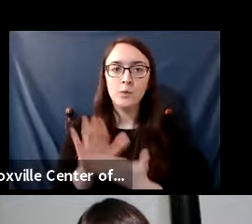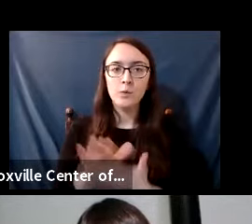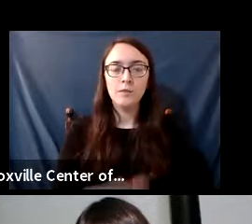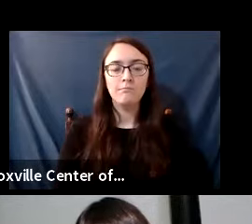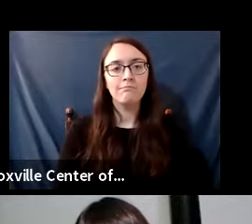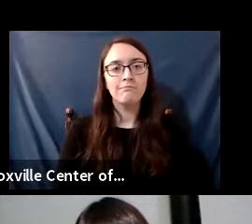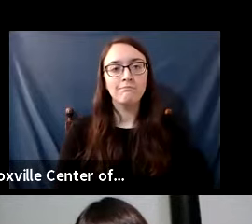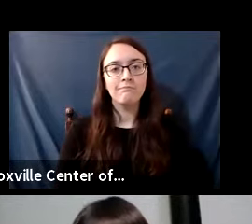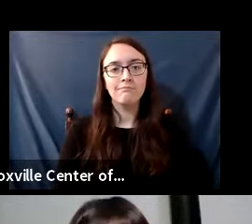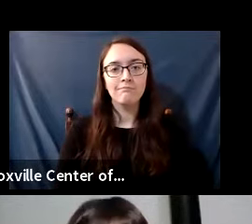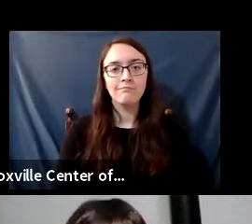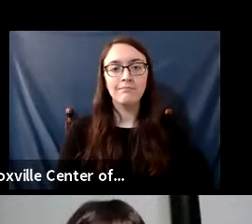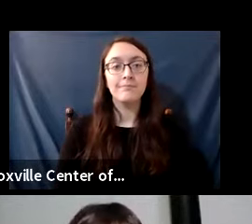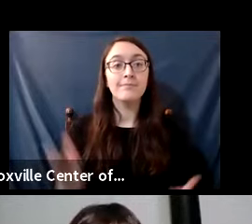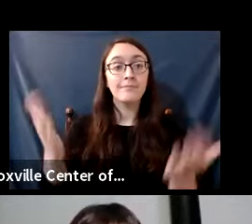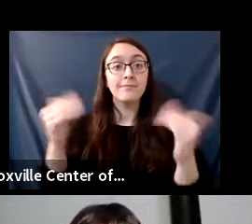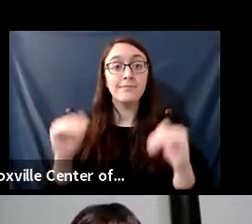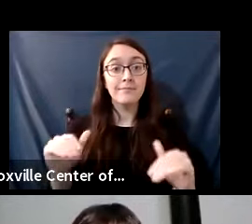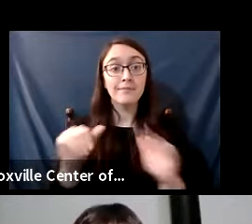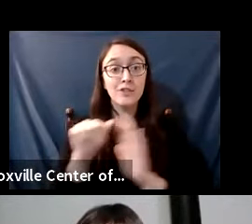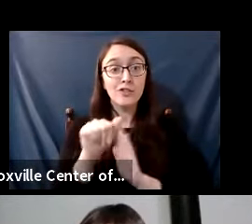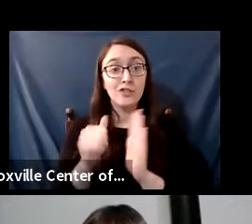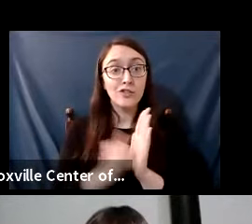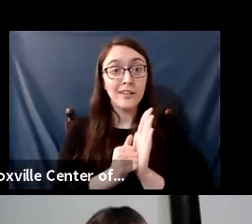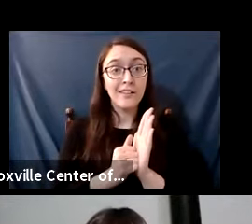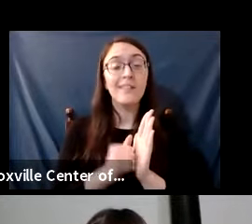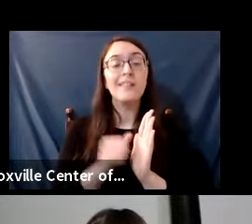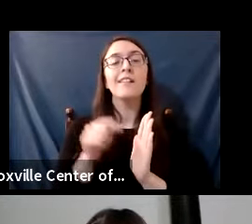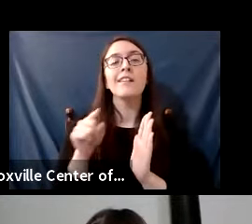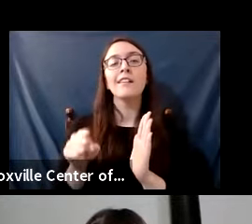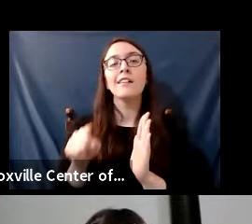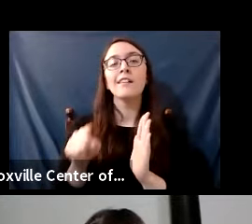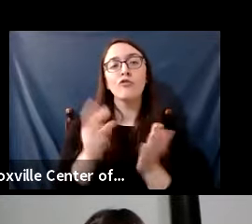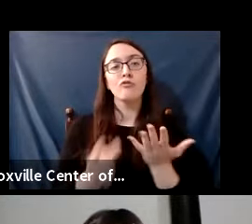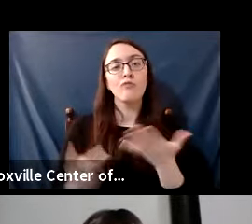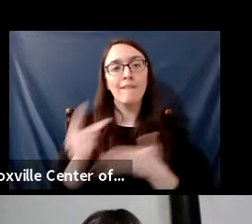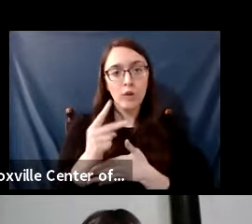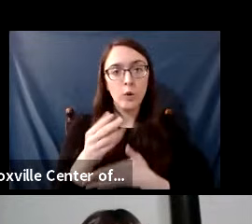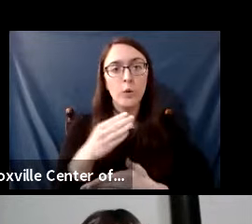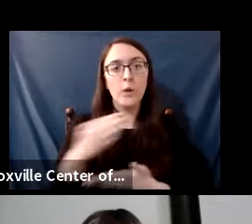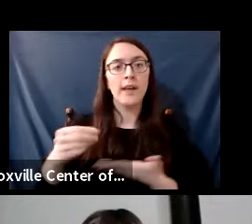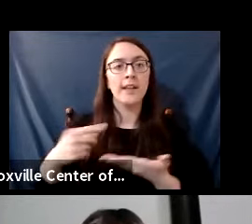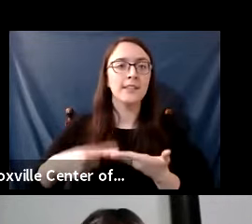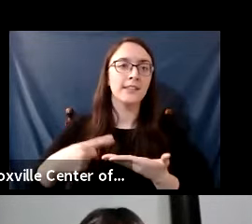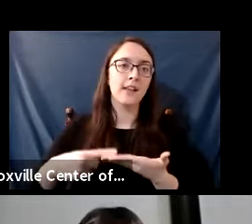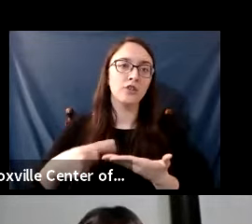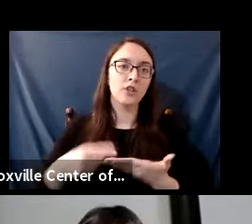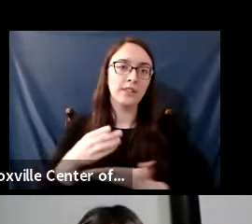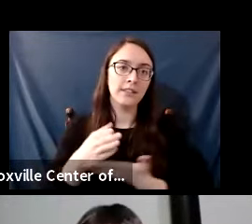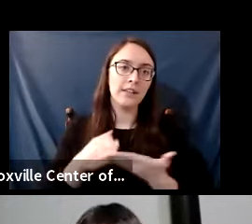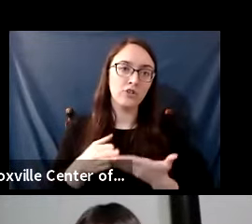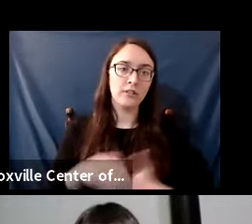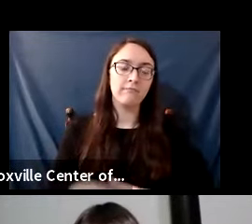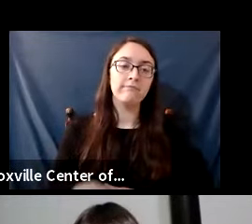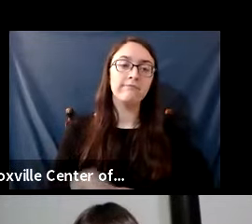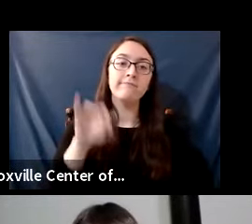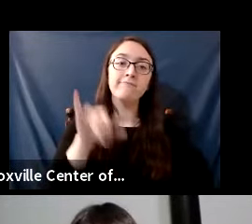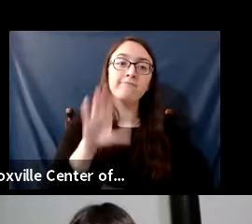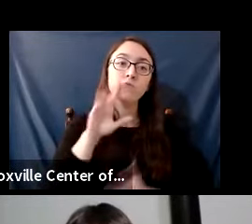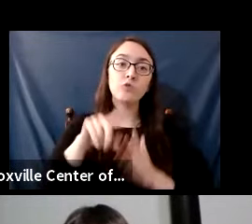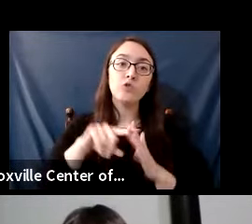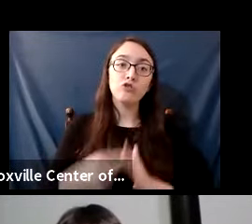And next up on our agenda is our review and discussion section. And this is going to start